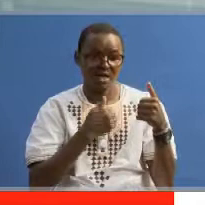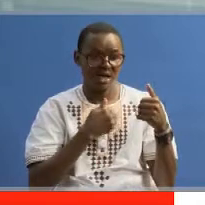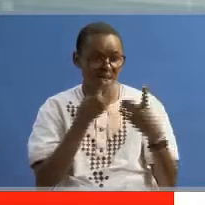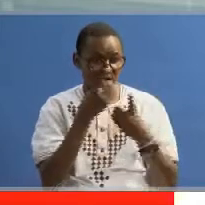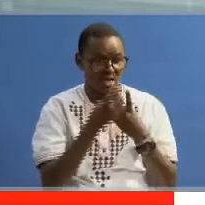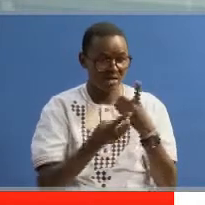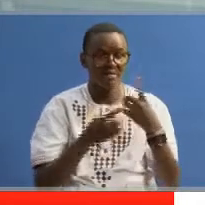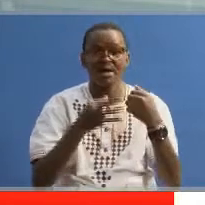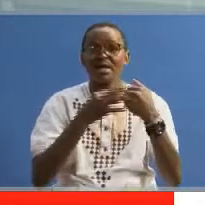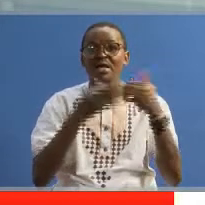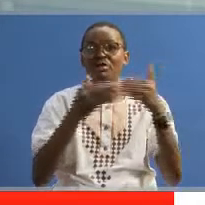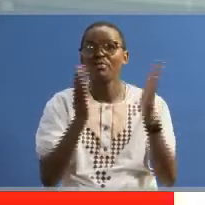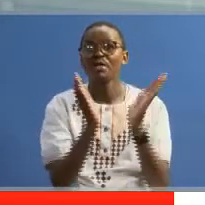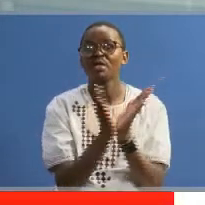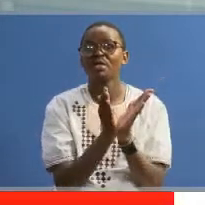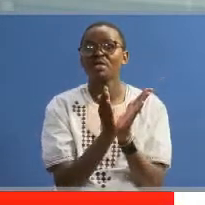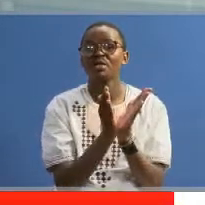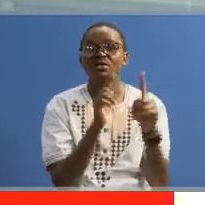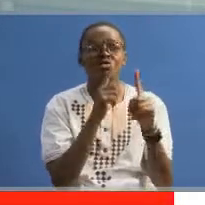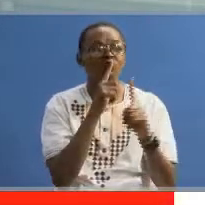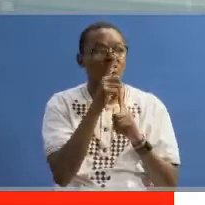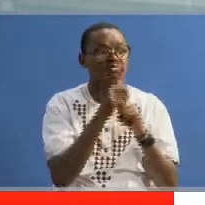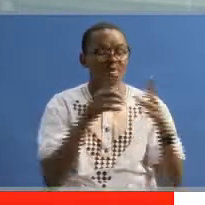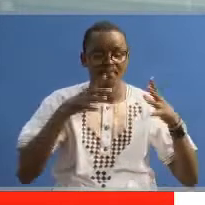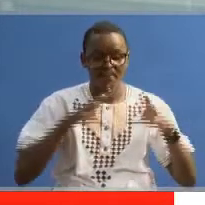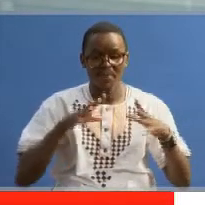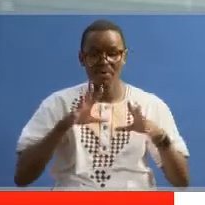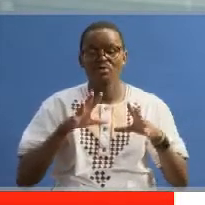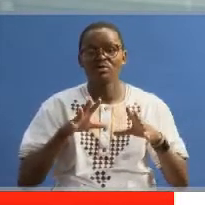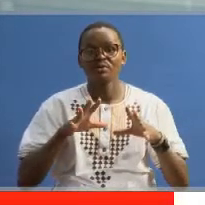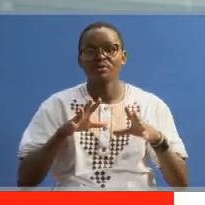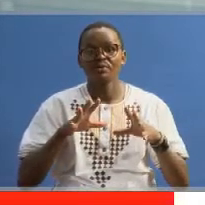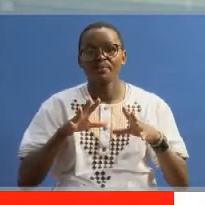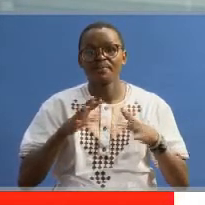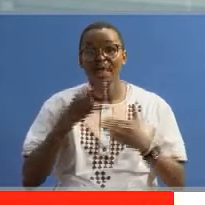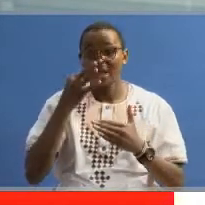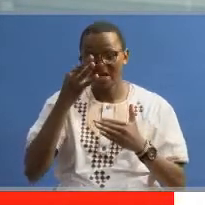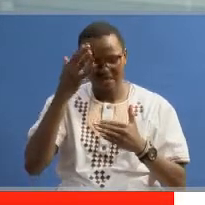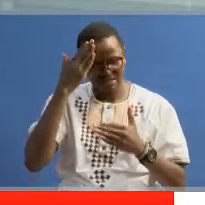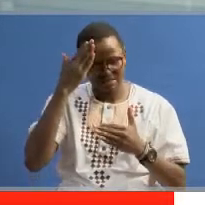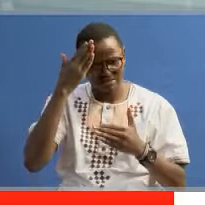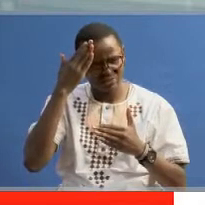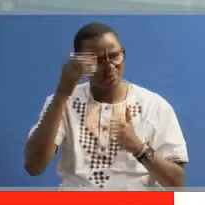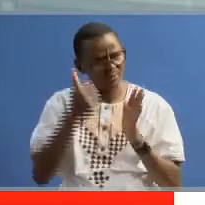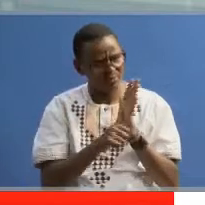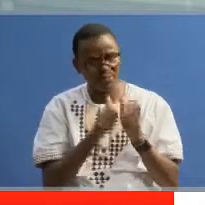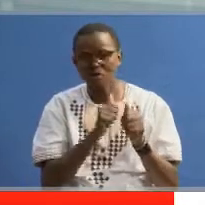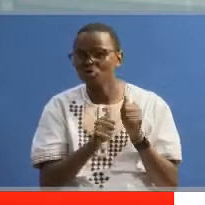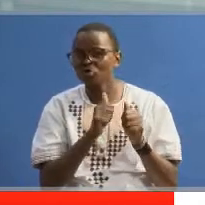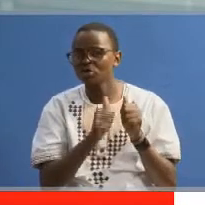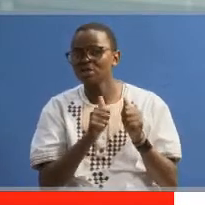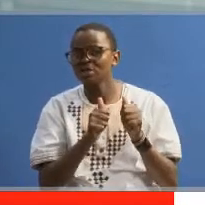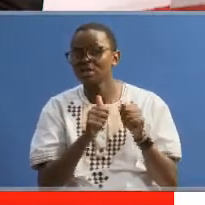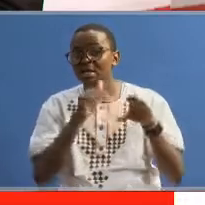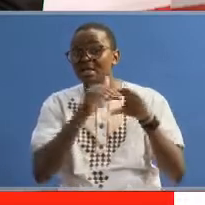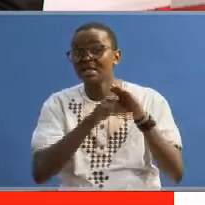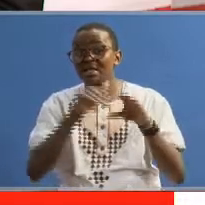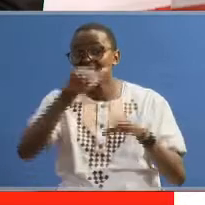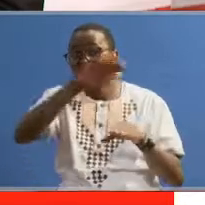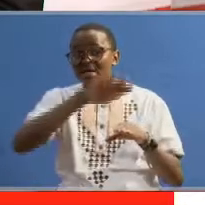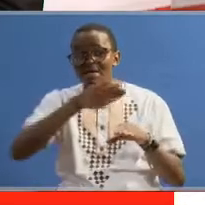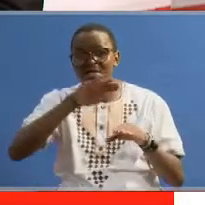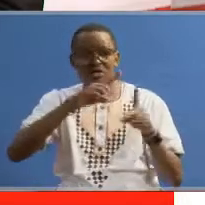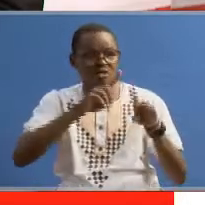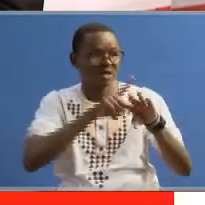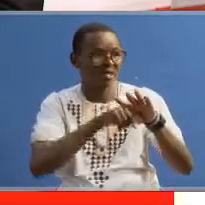dialogues in these 8 communities to speak to people and find out what is the problem. What is the problem in this area? And